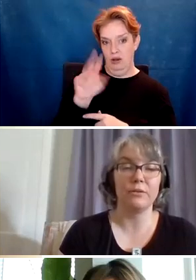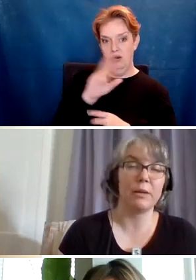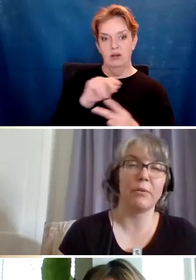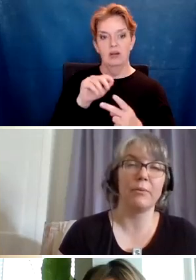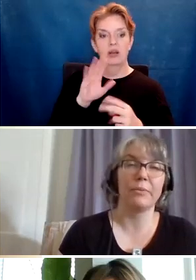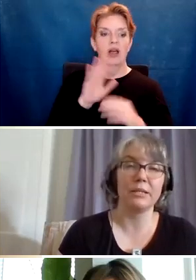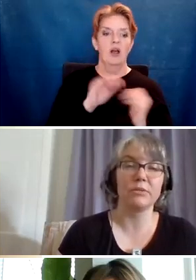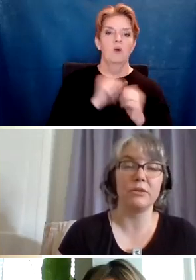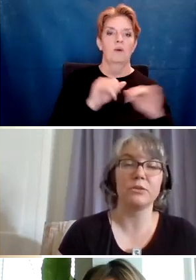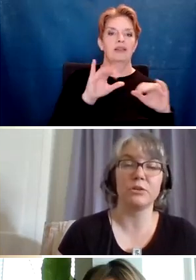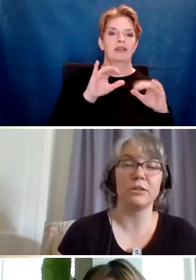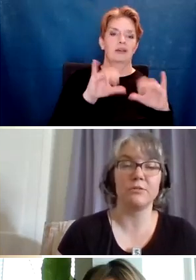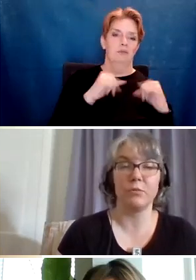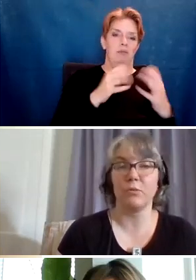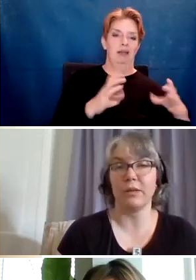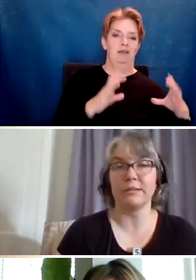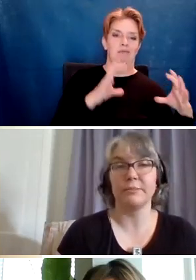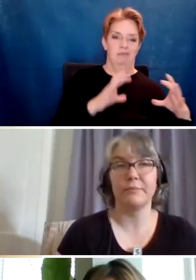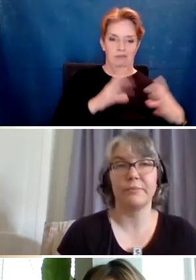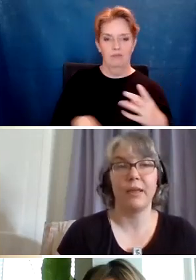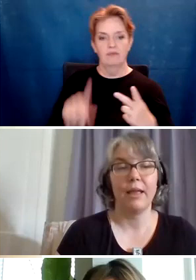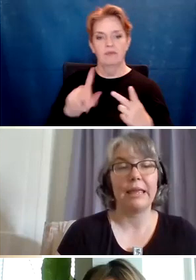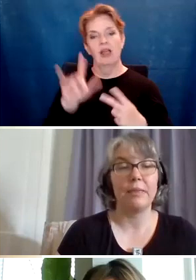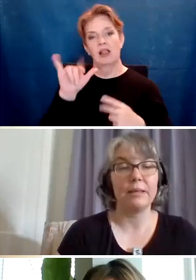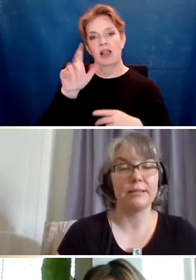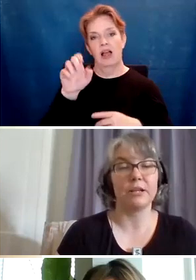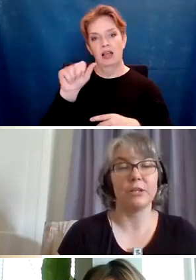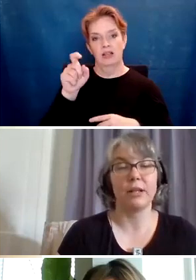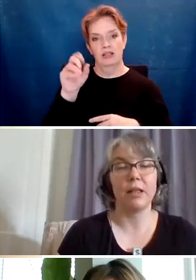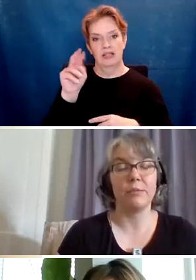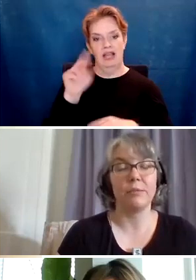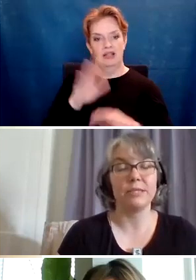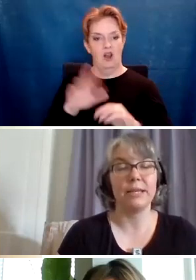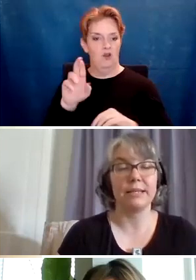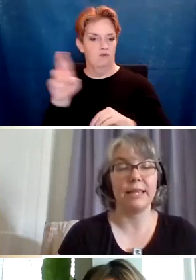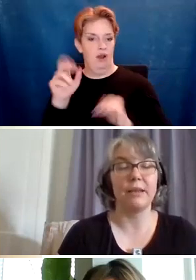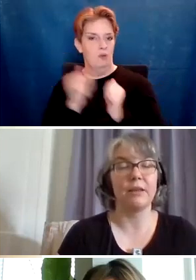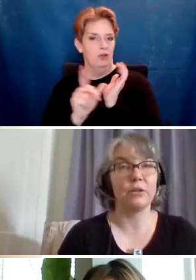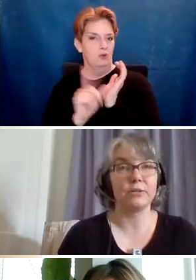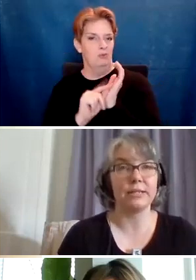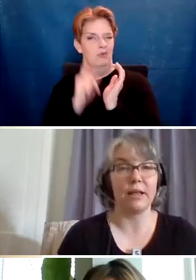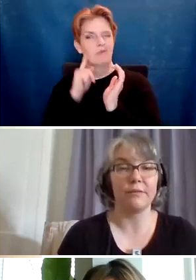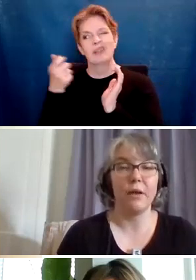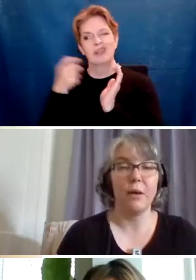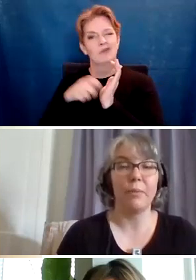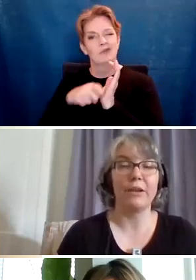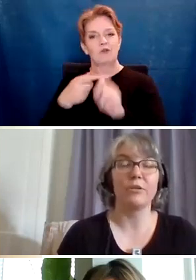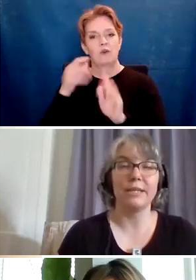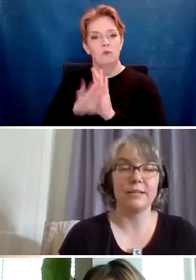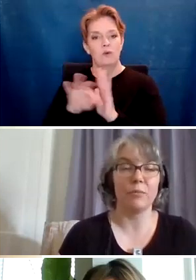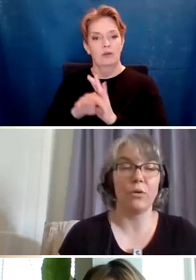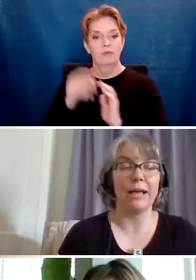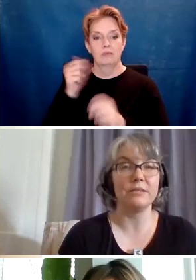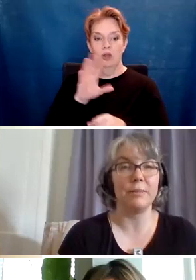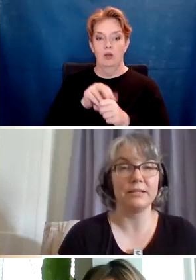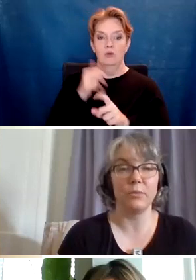holding a newspaper, as he was also a journalist from New Orleans. In this section, Clementine has again included herself, but in her